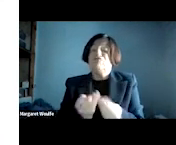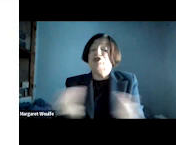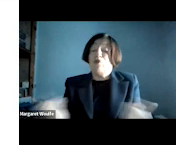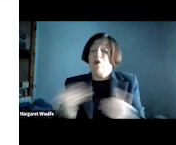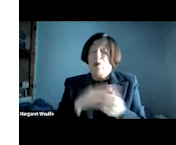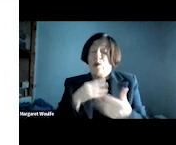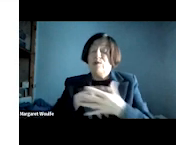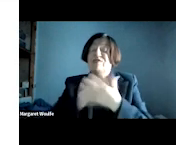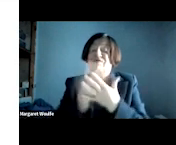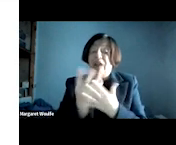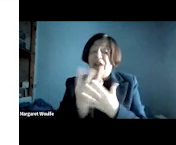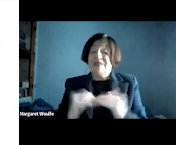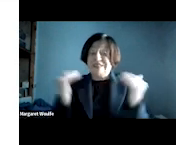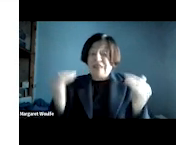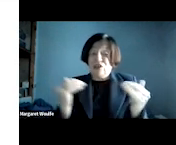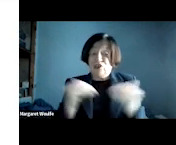we're developing the standard.